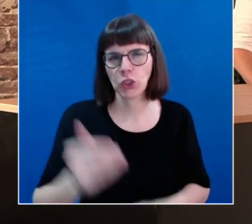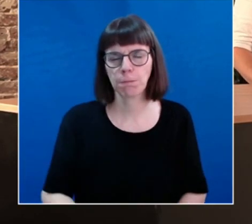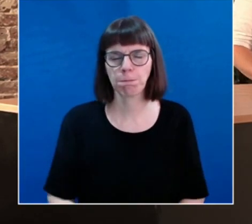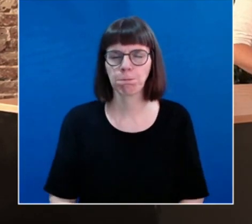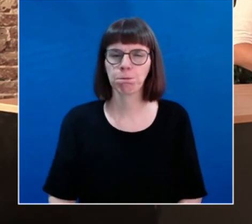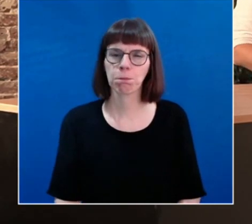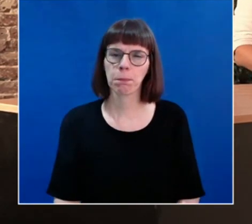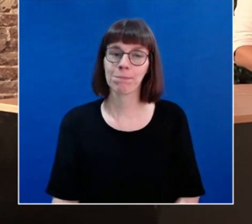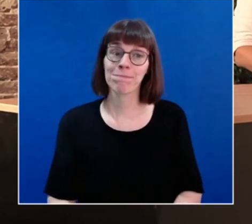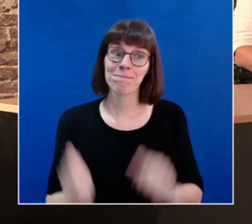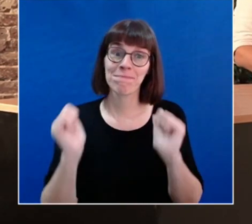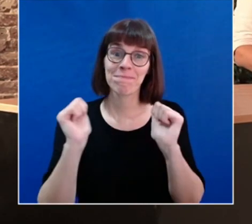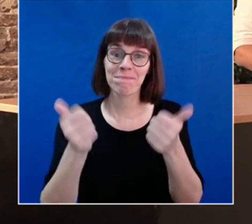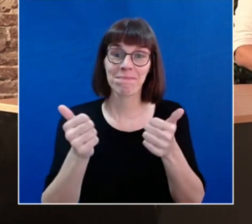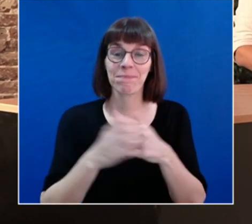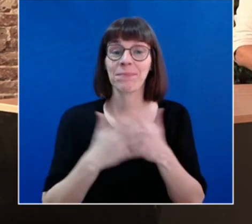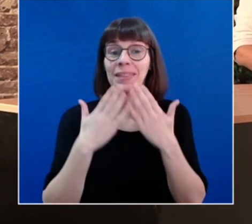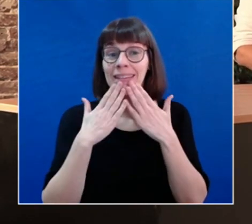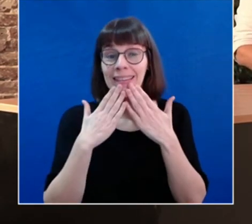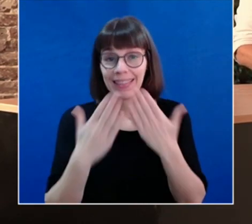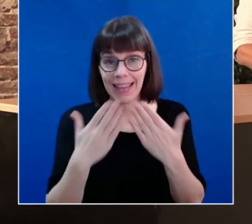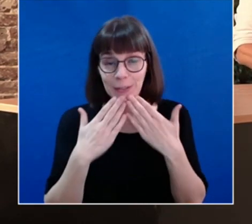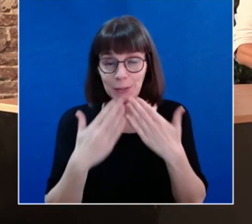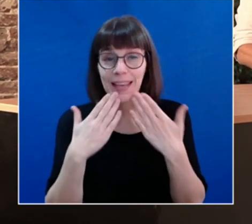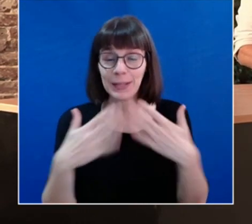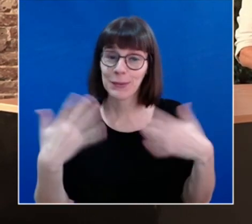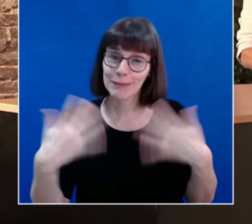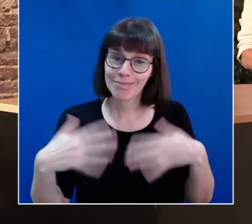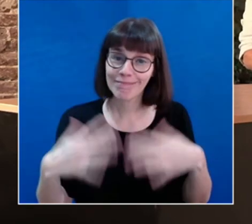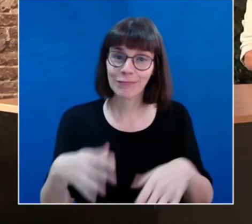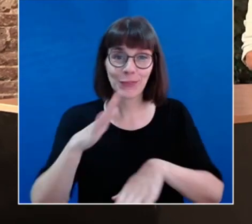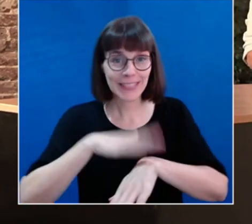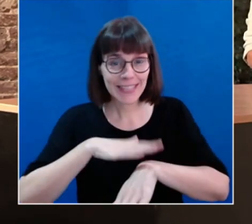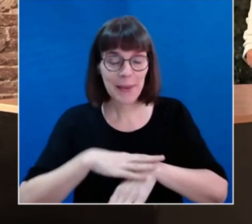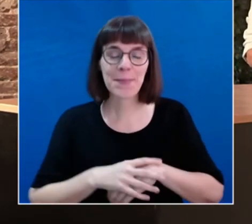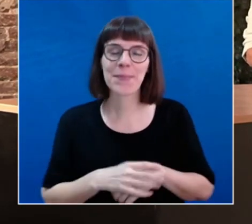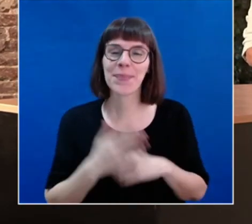Awesome. Well, thank you. Thank you so much for your time, Adrián. Thank you